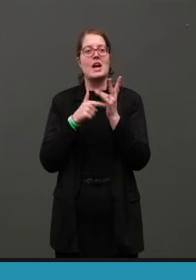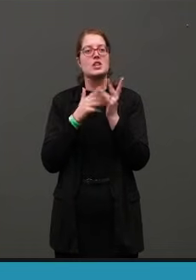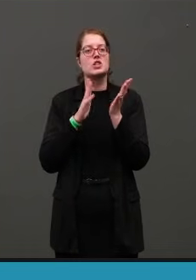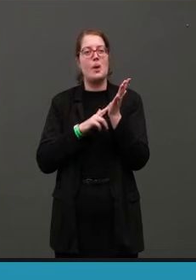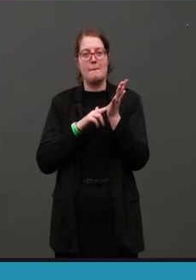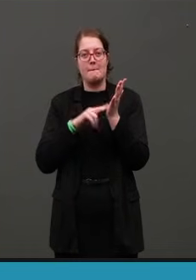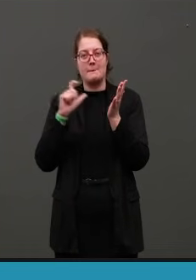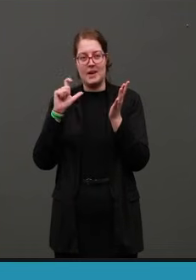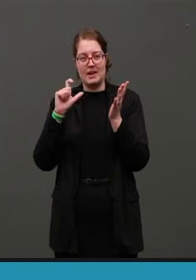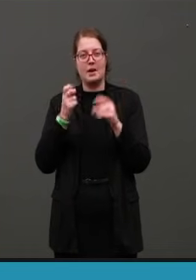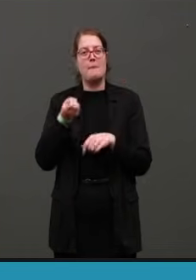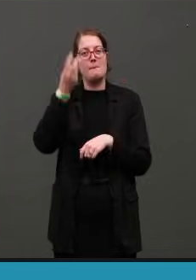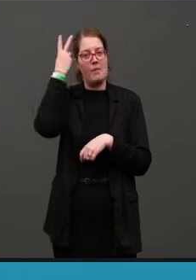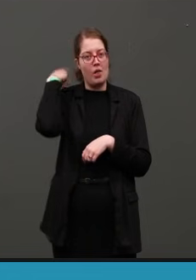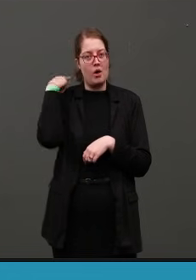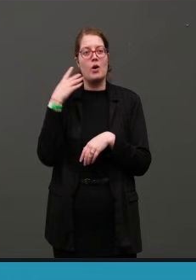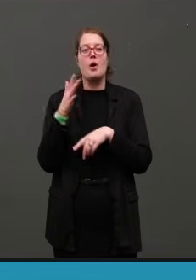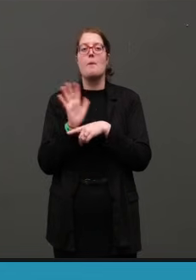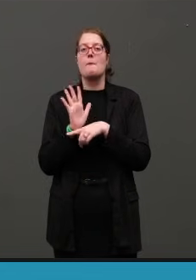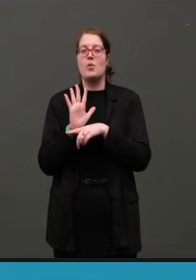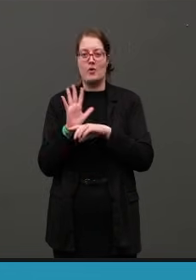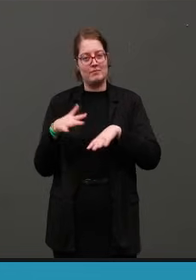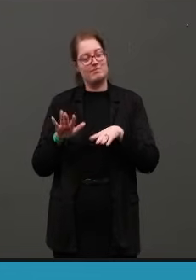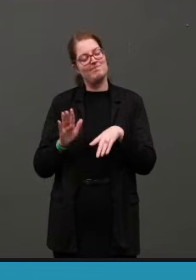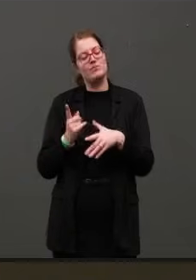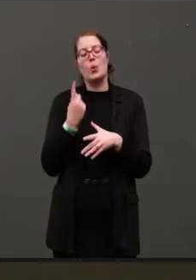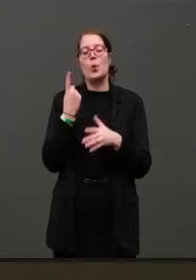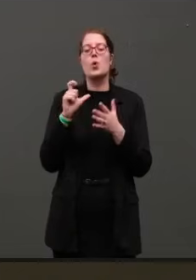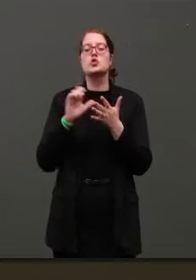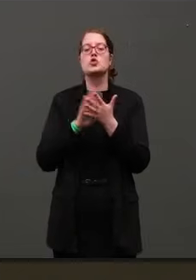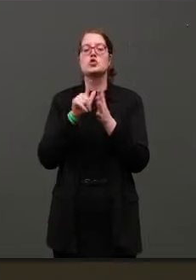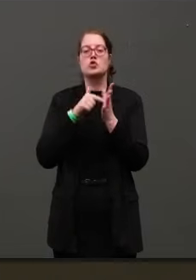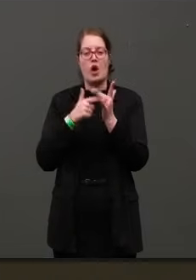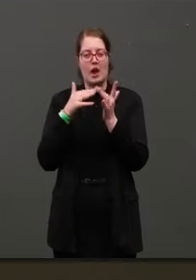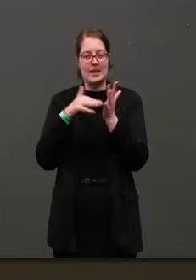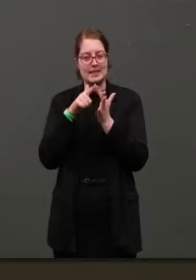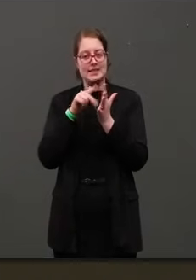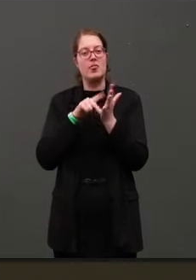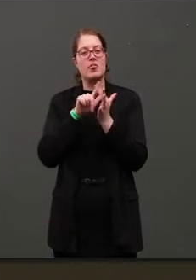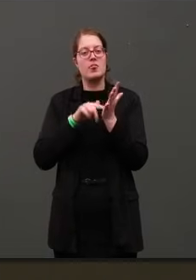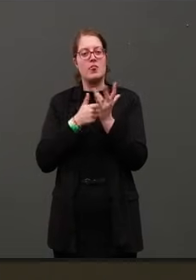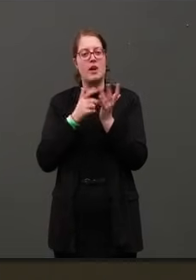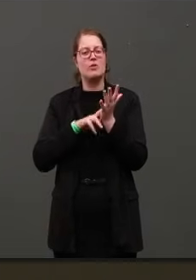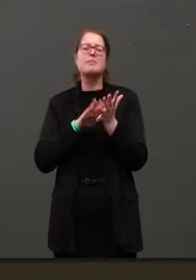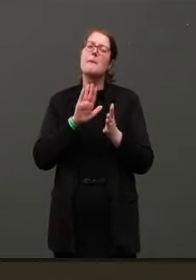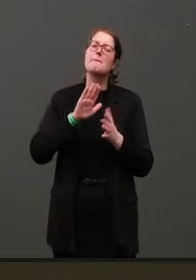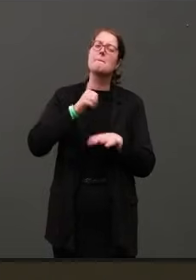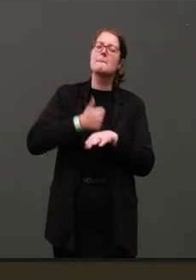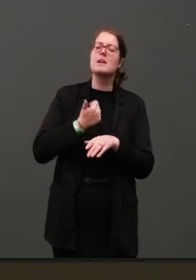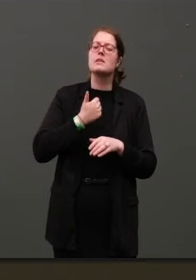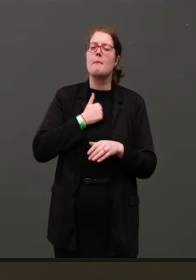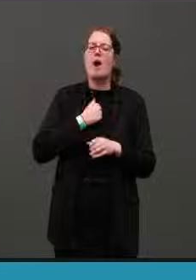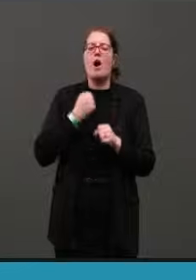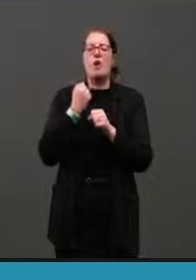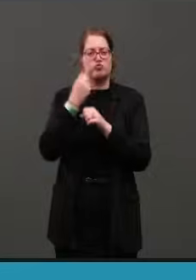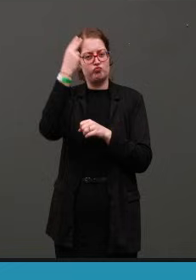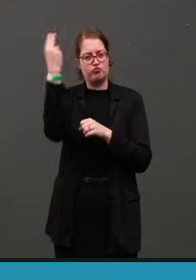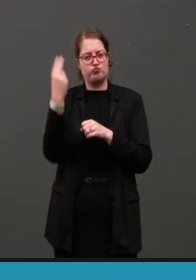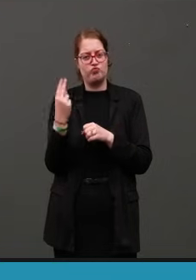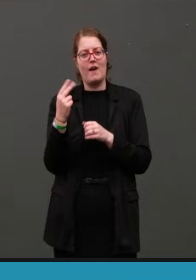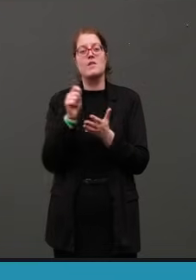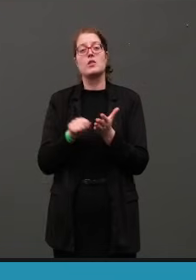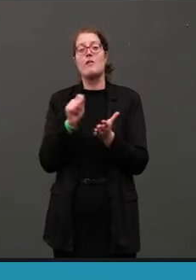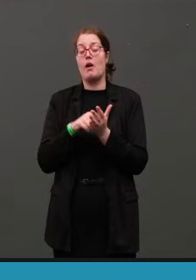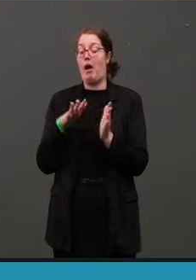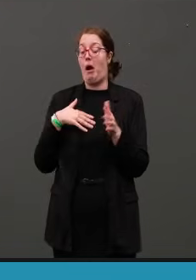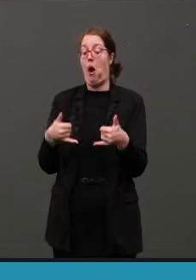Theron, which was based on a graphic novel that I wrote. I also write the award-winning Dog Sitter Detective Murder Mysteries, I'm